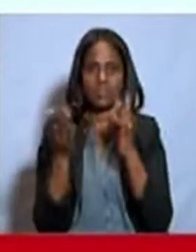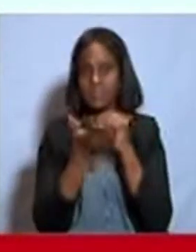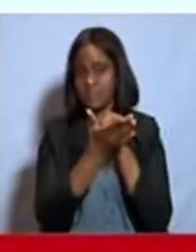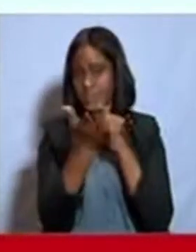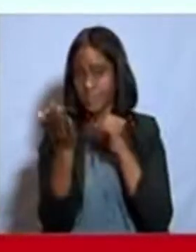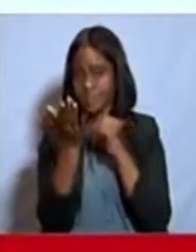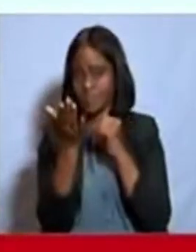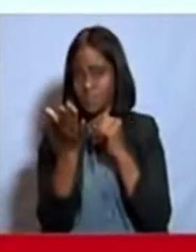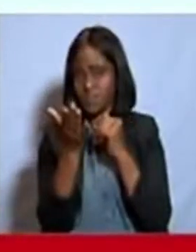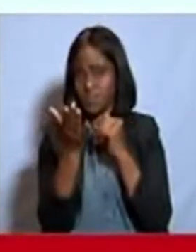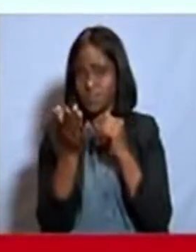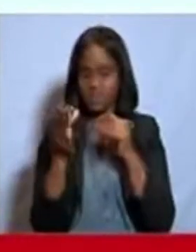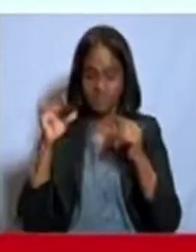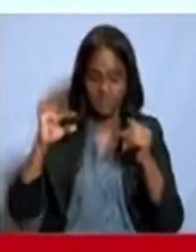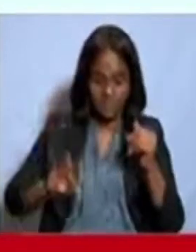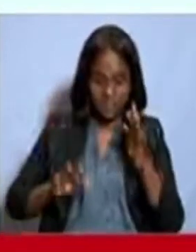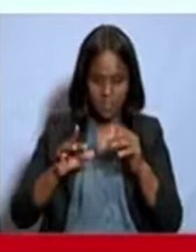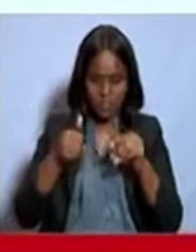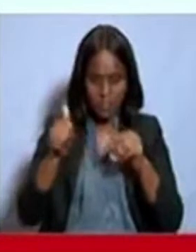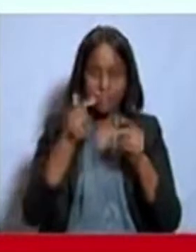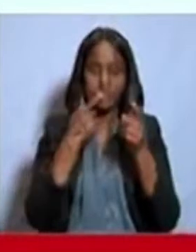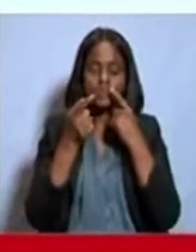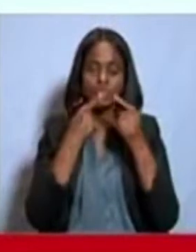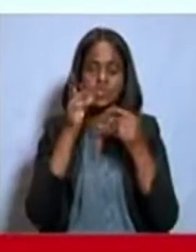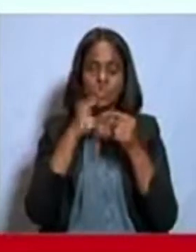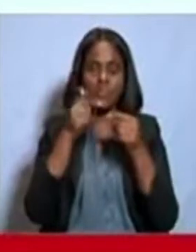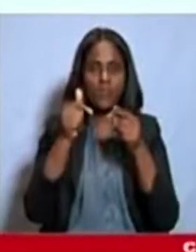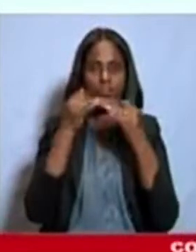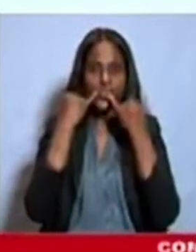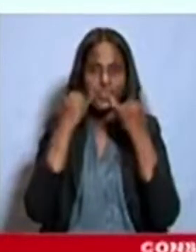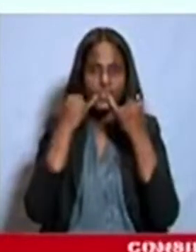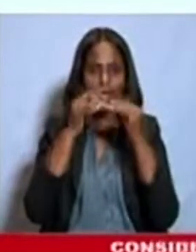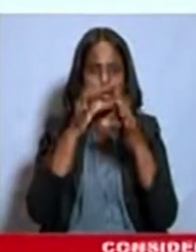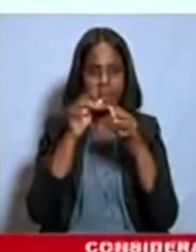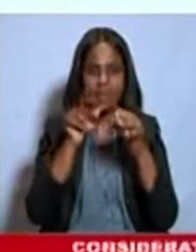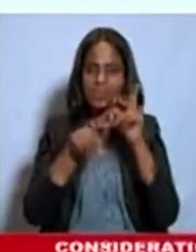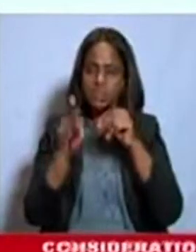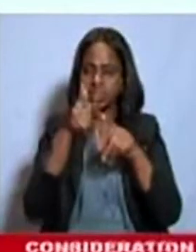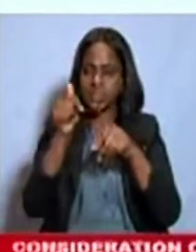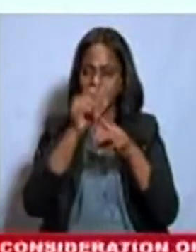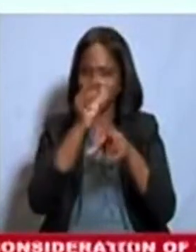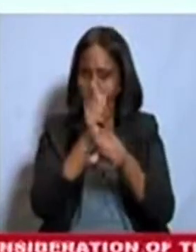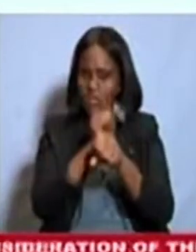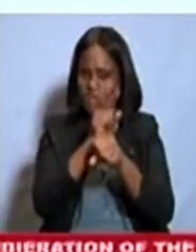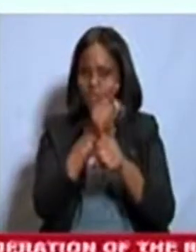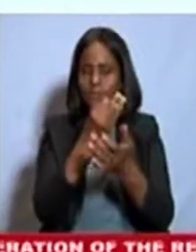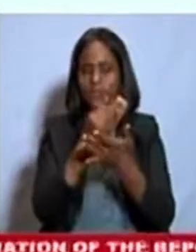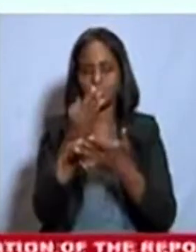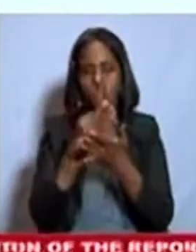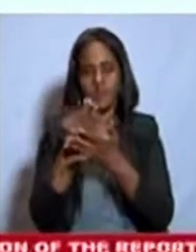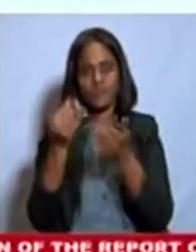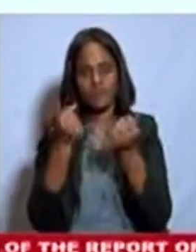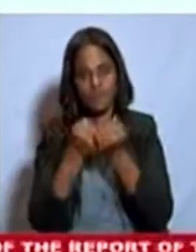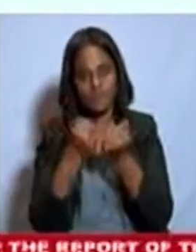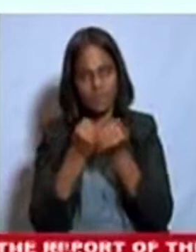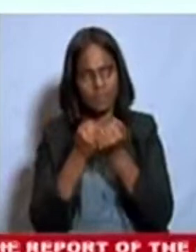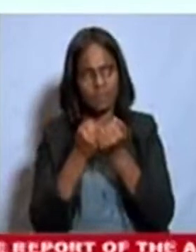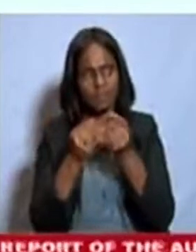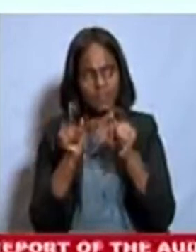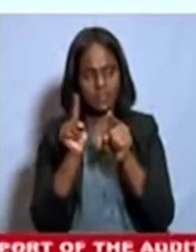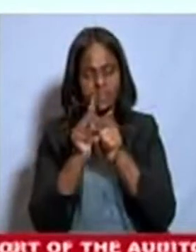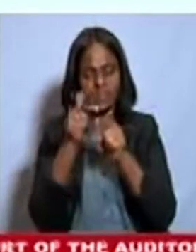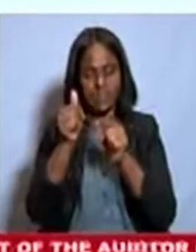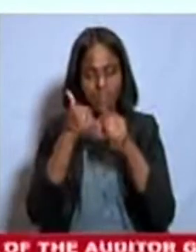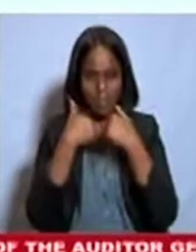the actual beneficiaries have been spoken to. They've confirmed that the actual beneficiaries did get the inputs, and